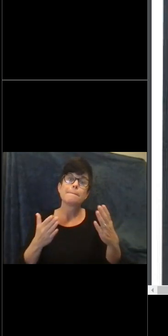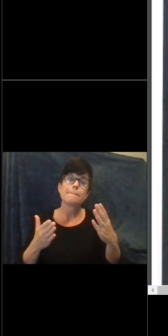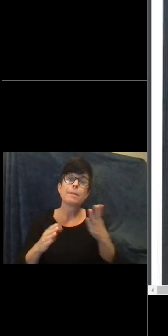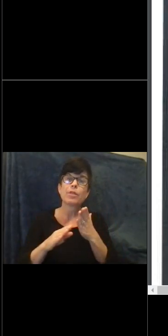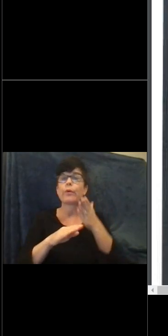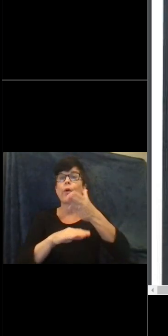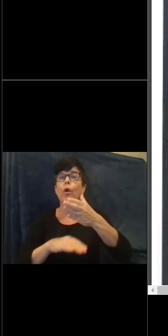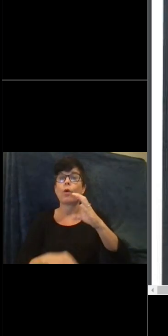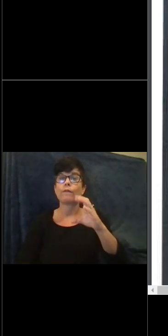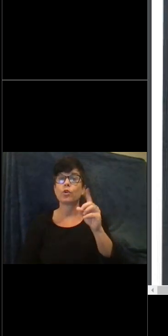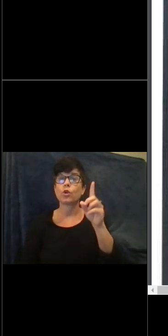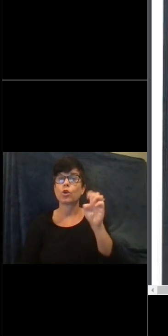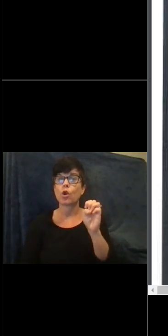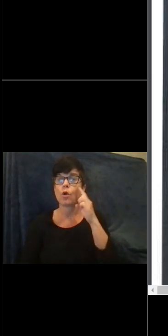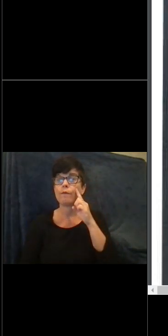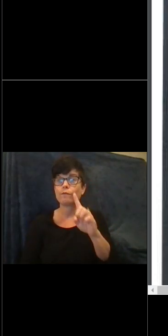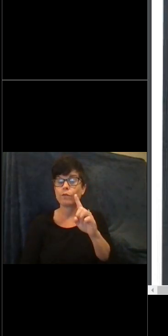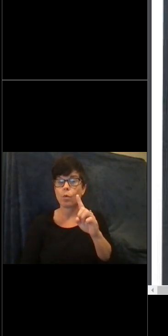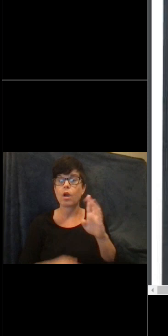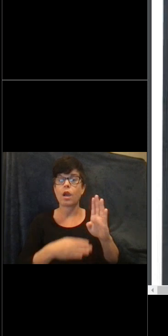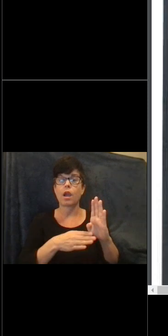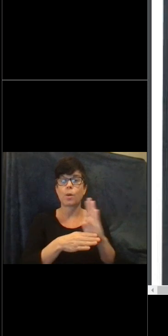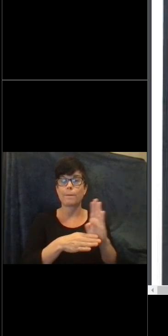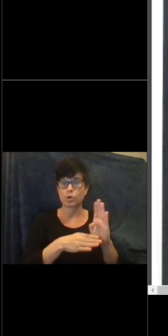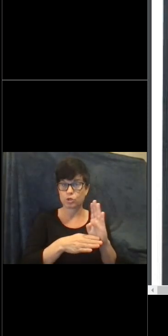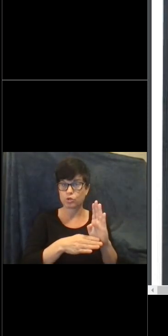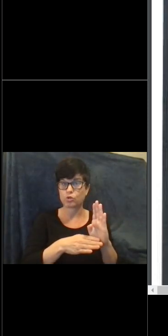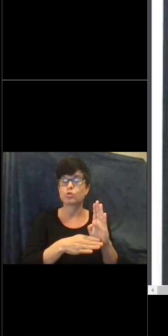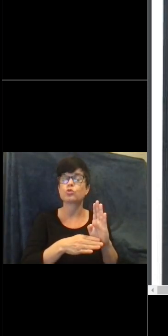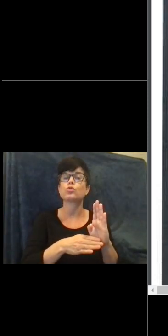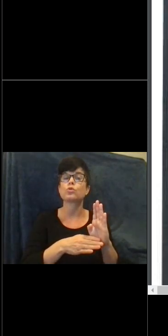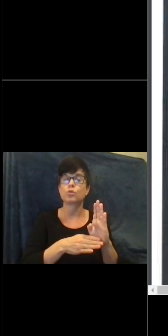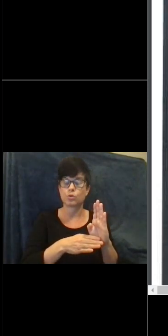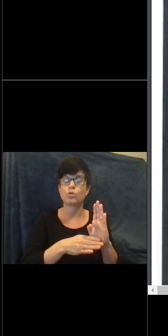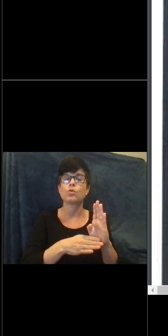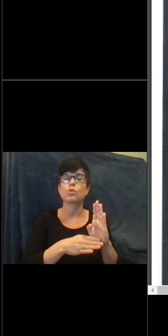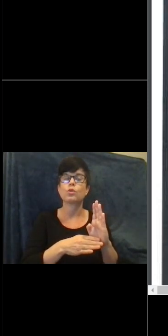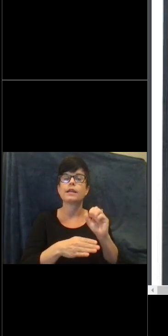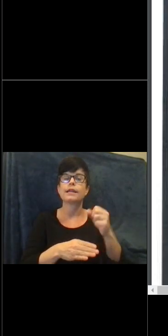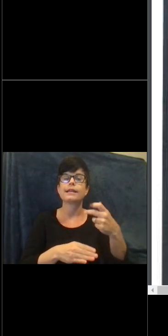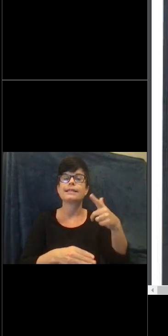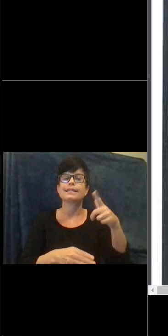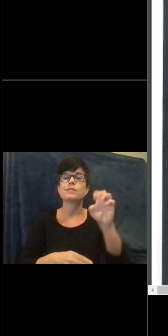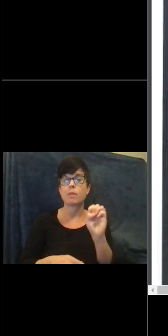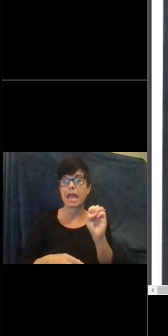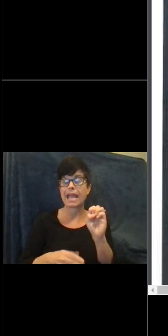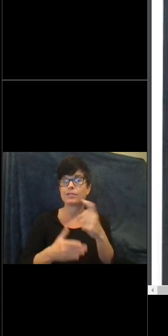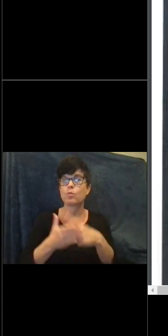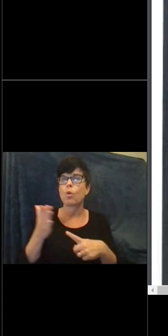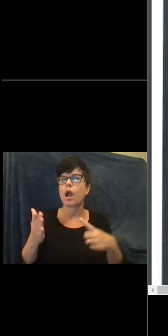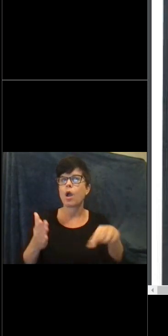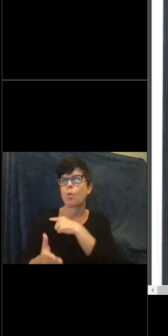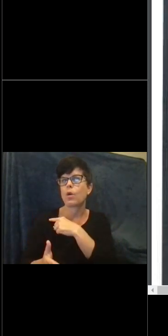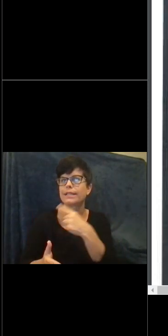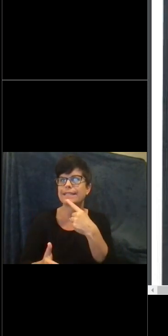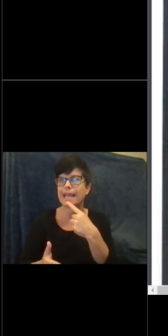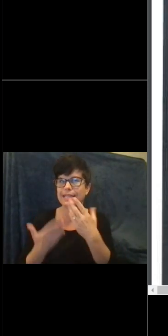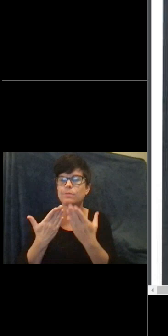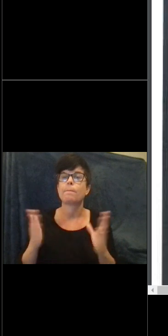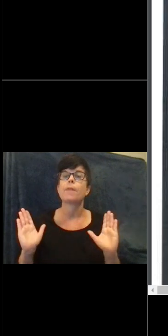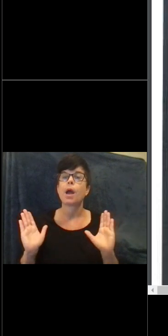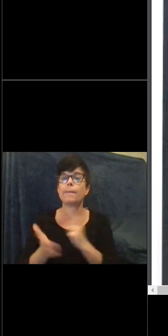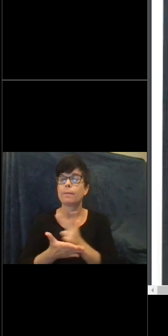commercial space and public parking, or what we deem as public parking. And so maybe it's not a, as big